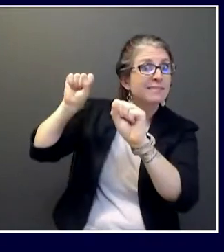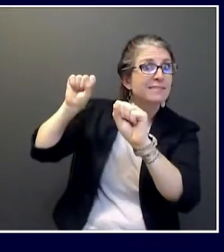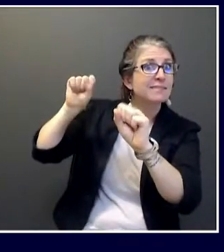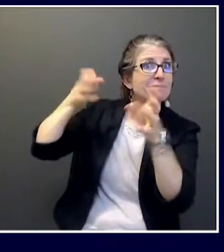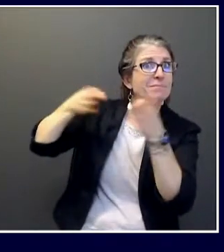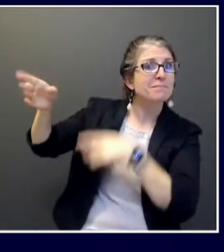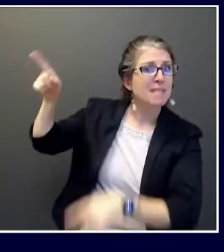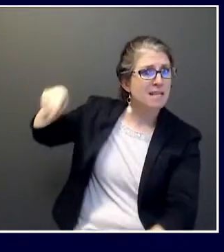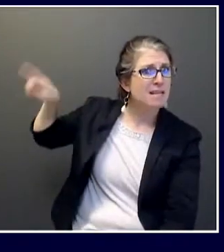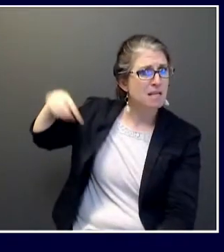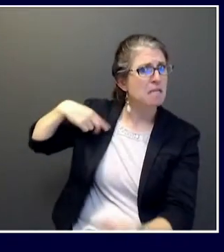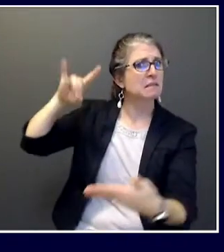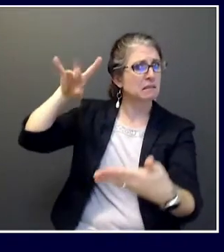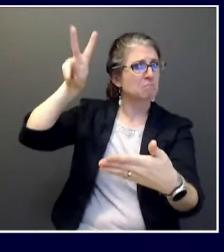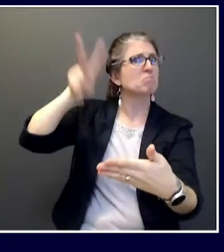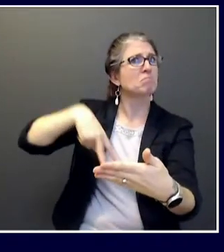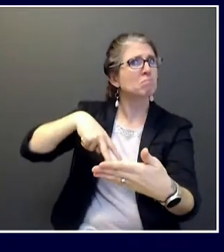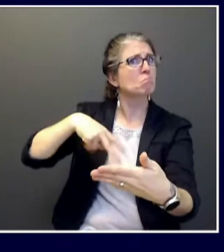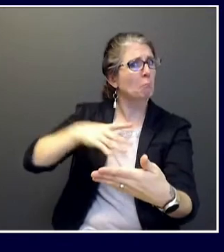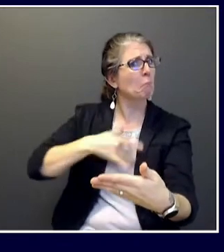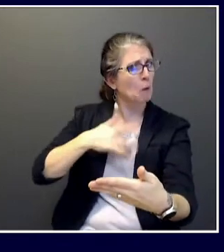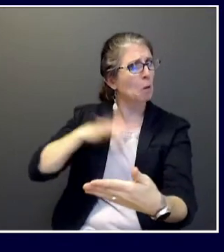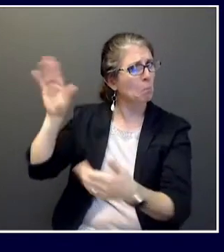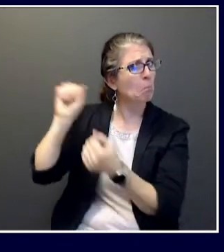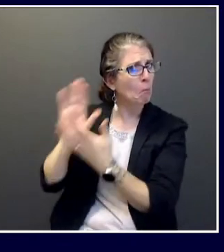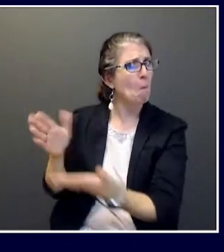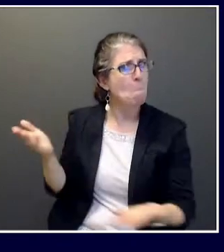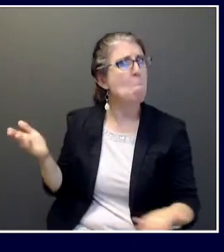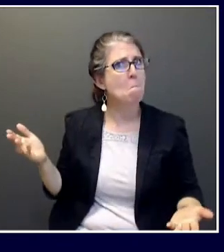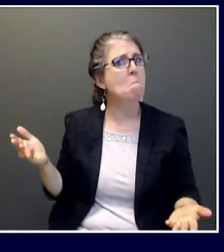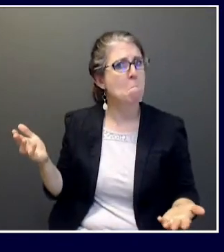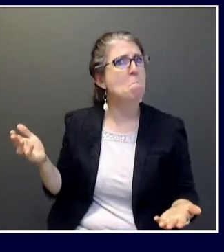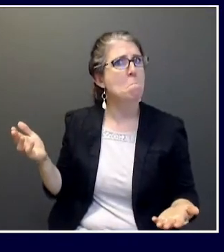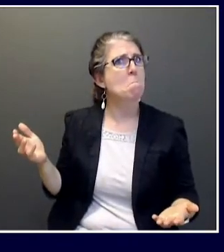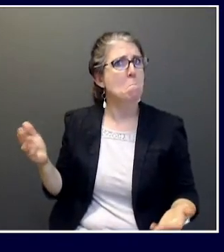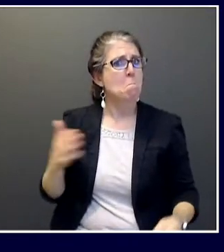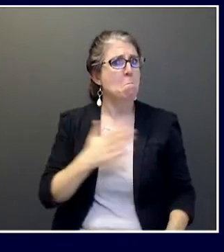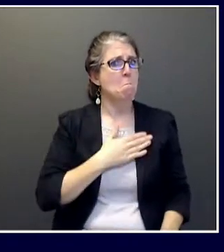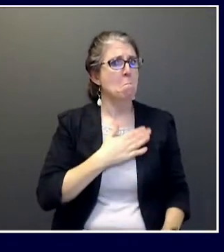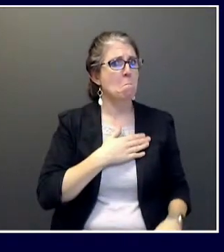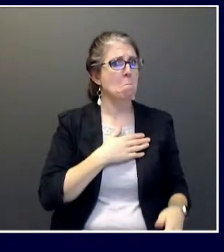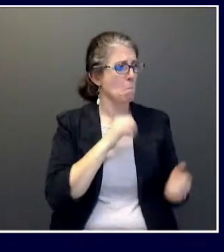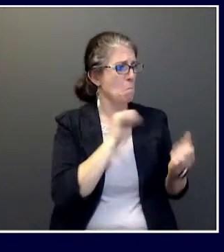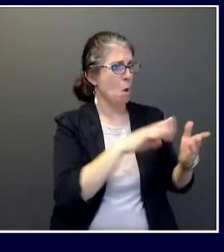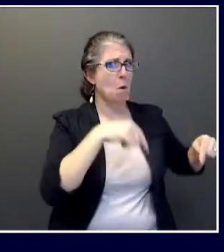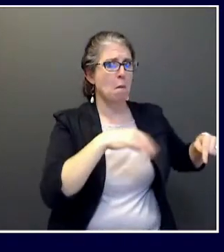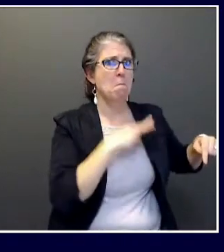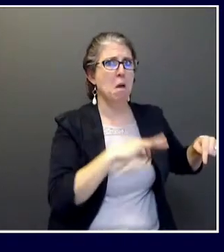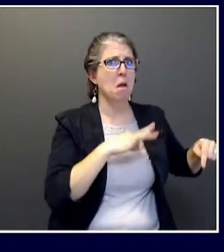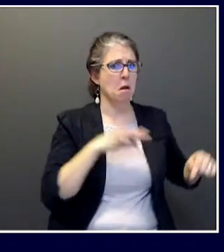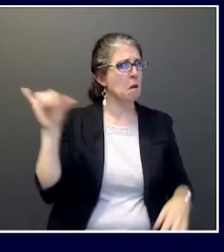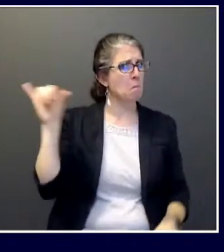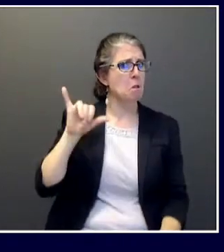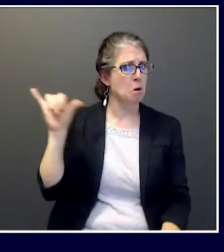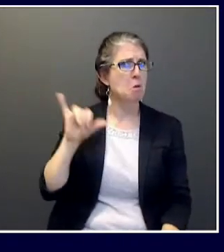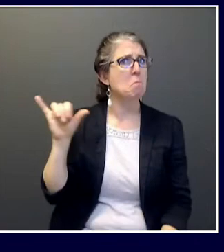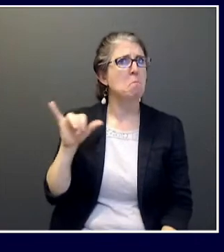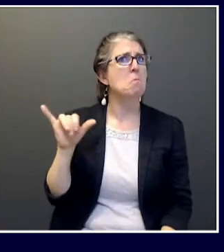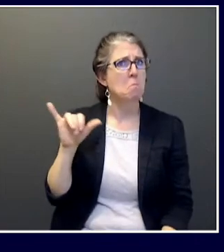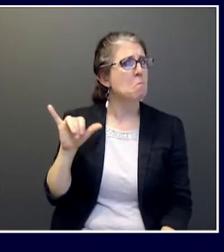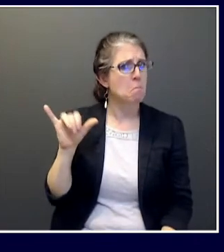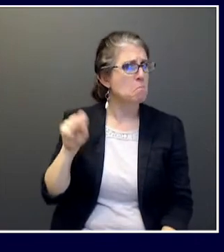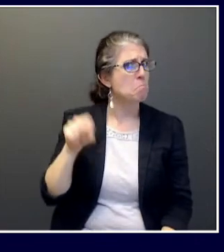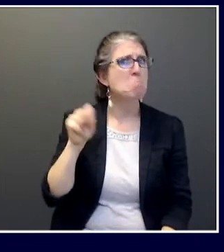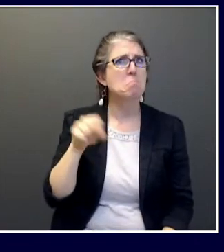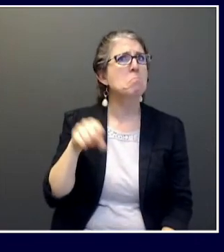the approach that the White House has recommended that states take, utilizing a school-based approach, was already what we have been